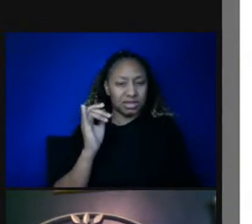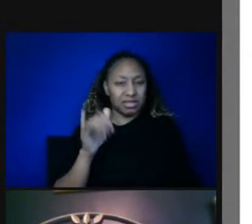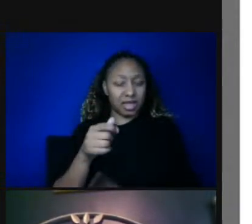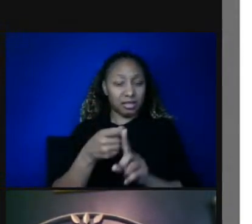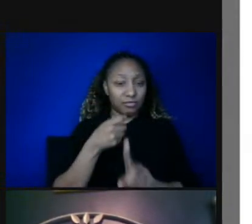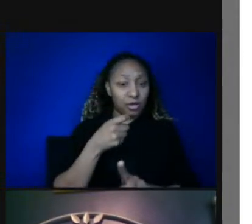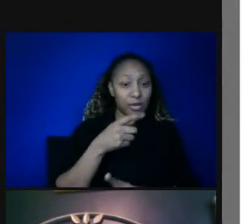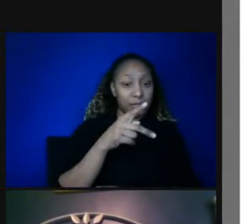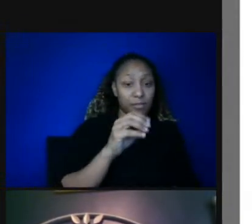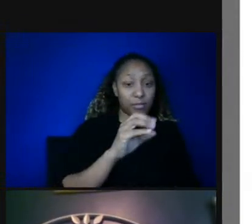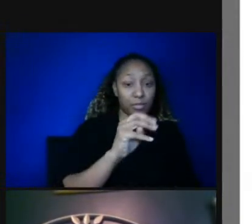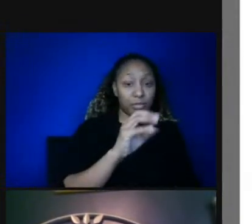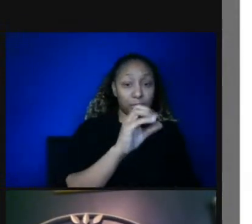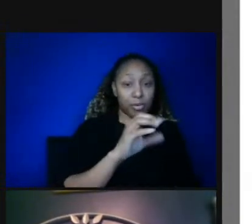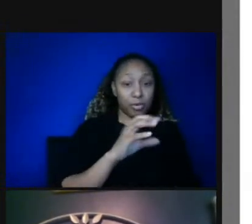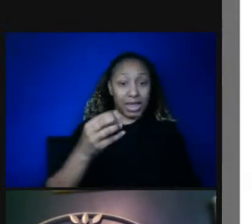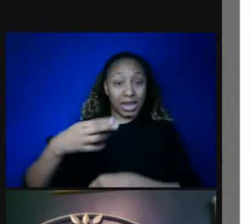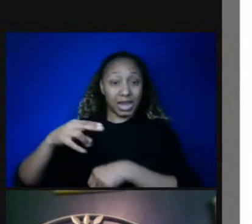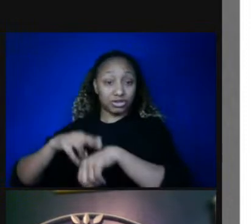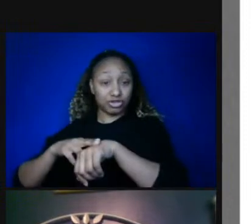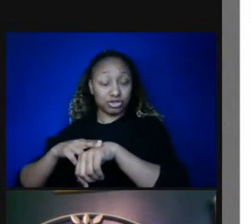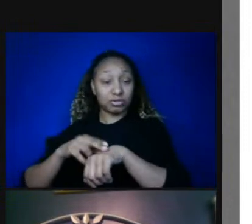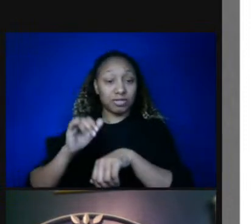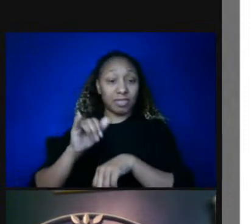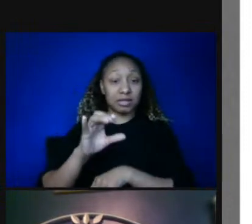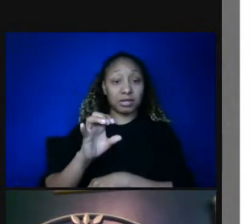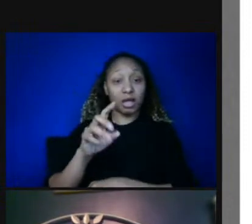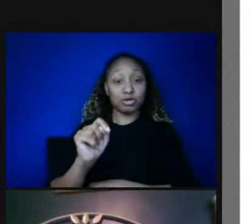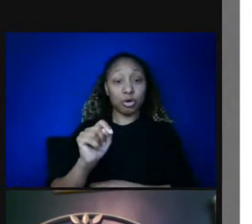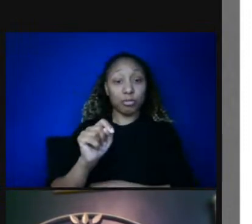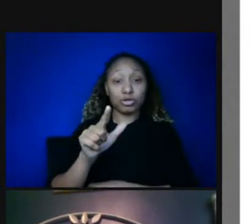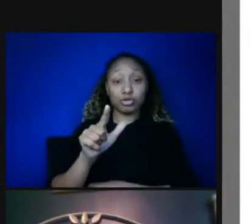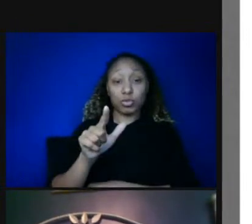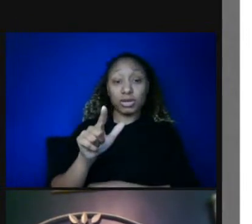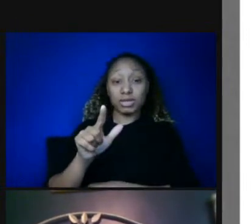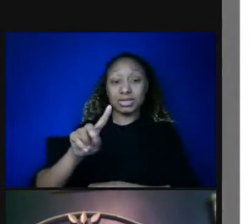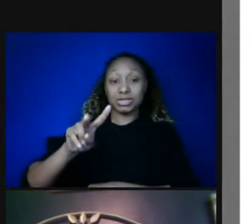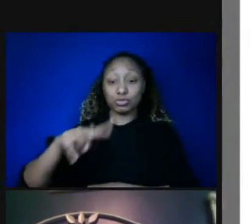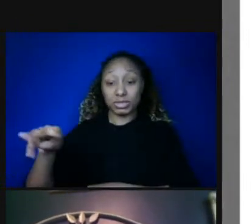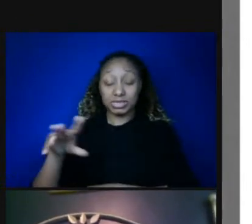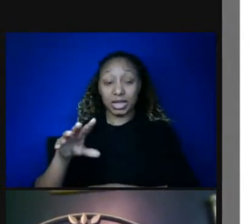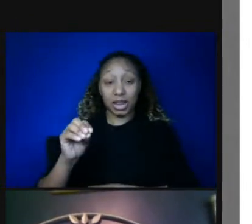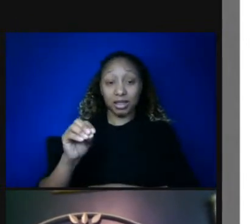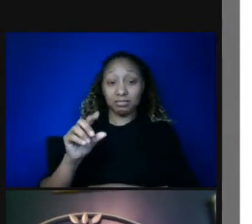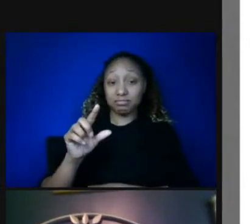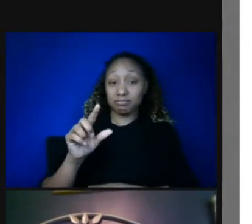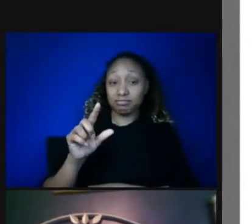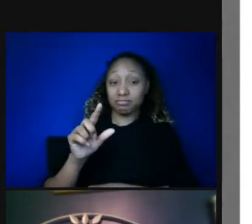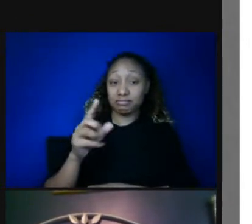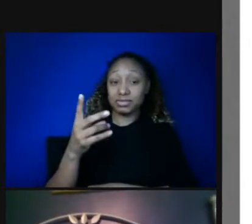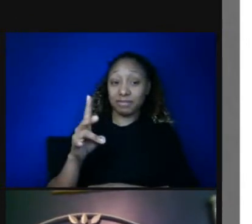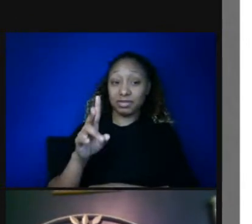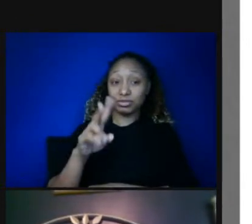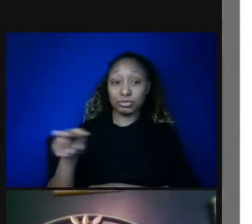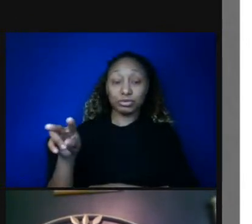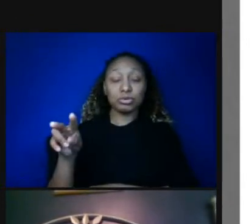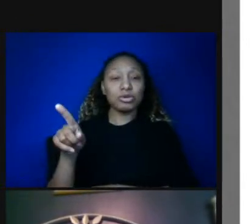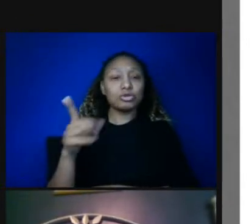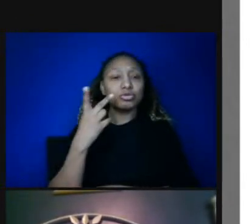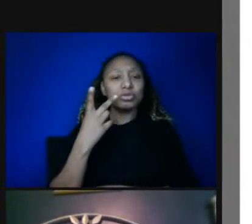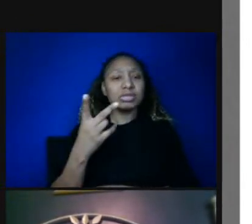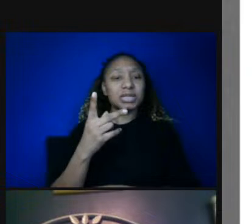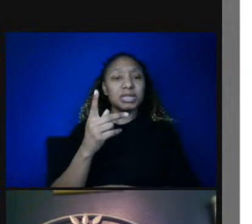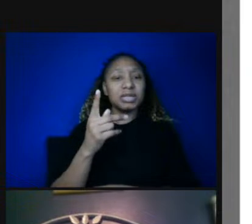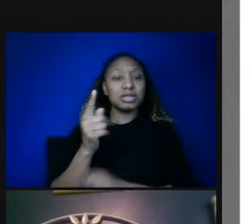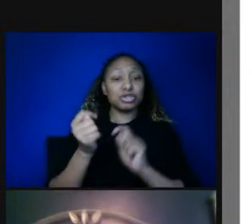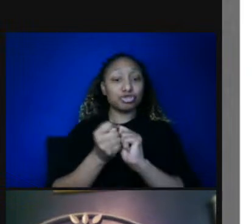Assateague and Pocomoke nations. This is October 22nd, 1722. So you've got 2 different options here. You could go to the